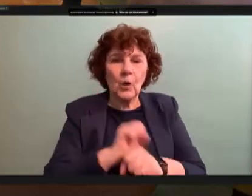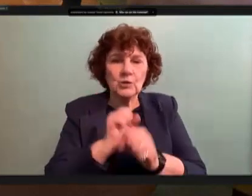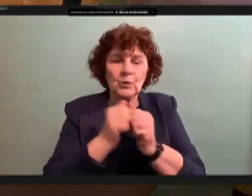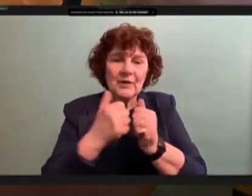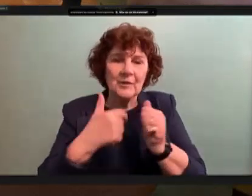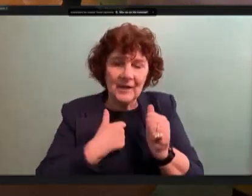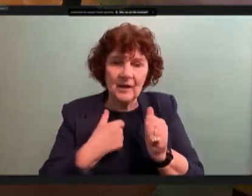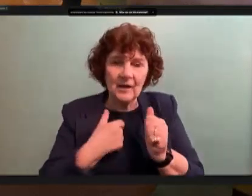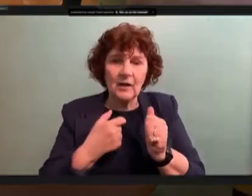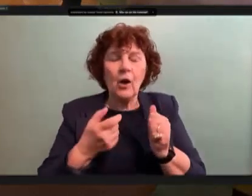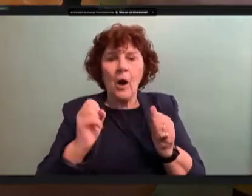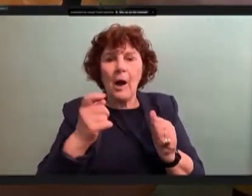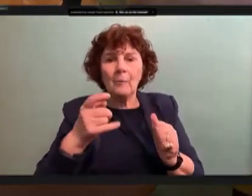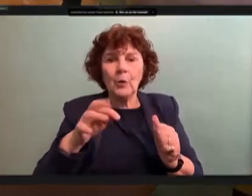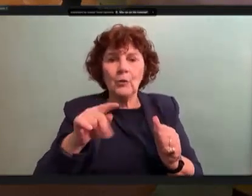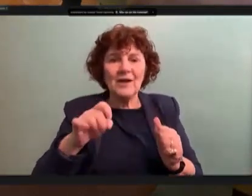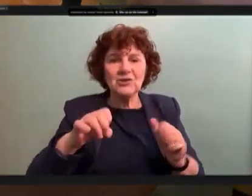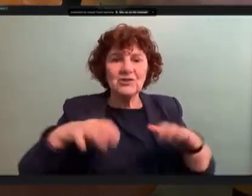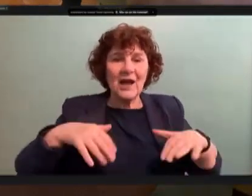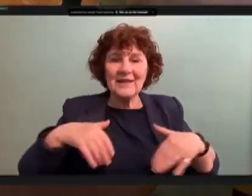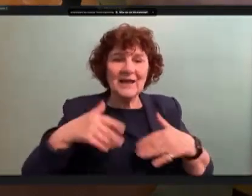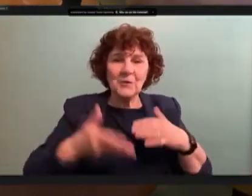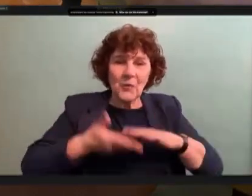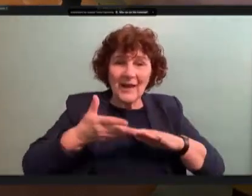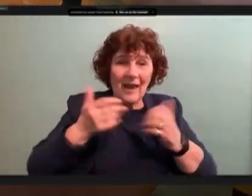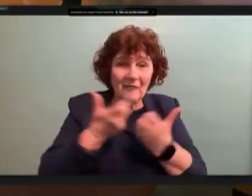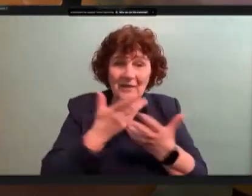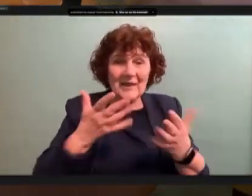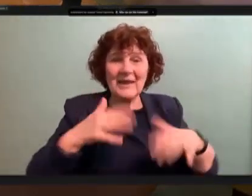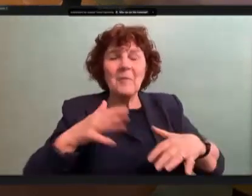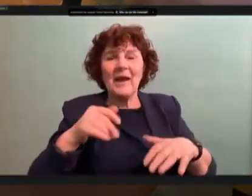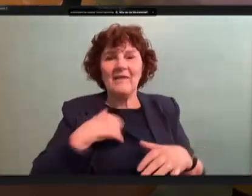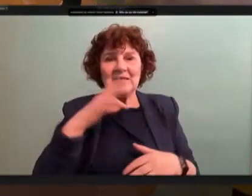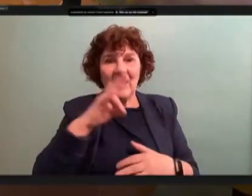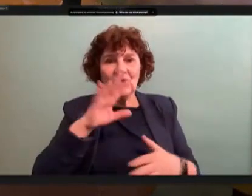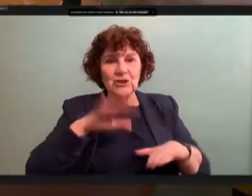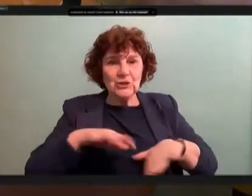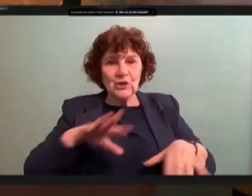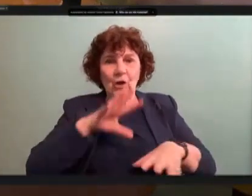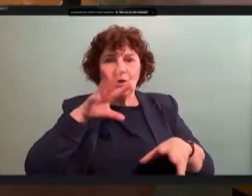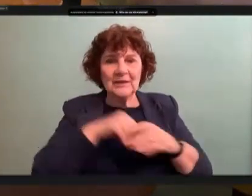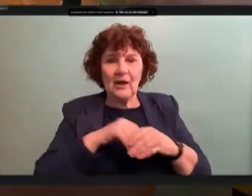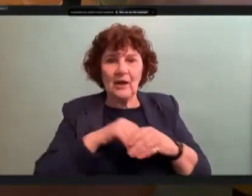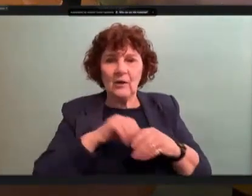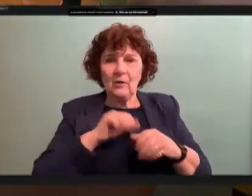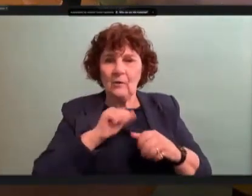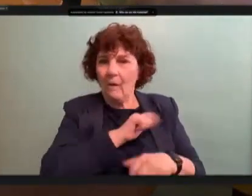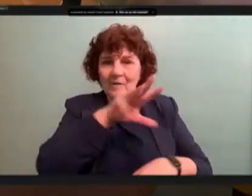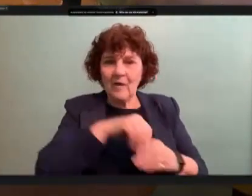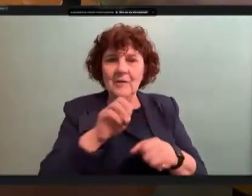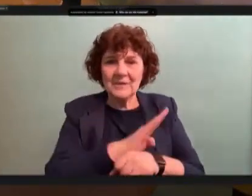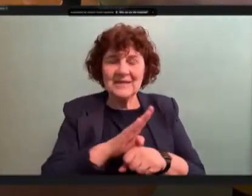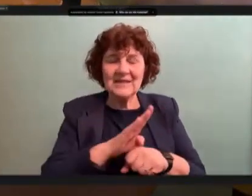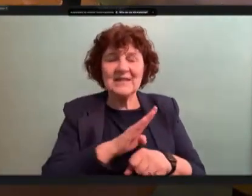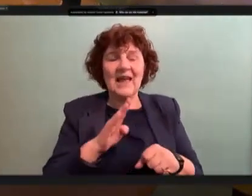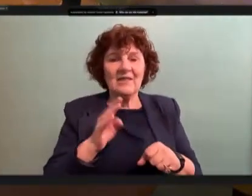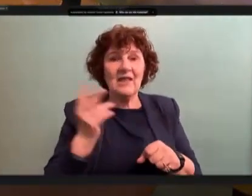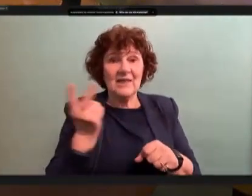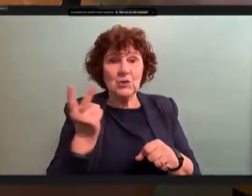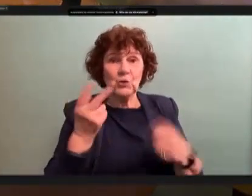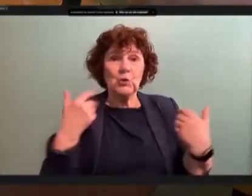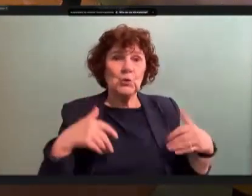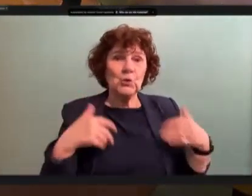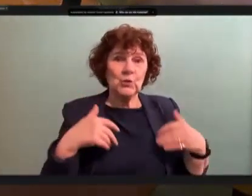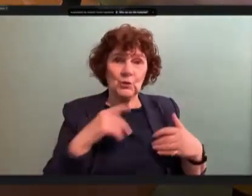but these are the two. I have 7 children altogether. They've all been through the business. These are the two that I'll call it drank the Kool-Aid, and